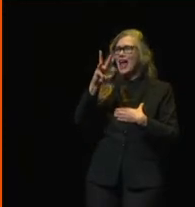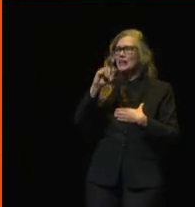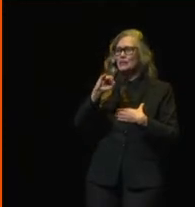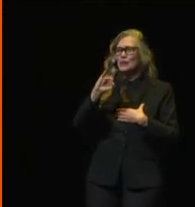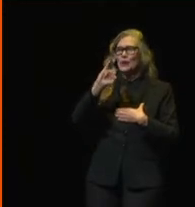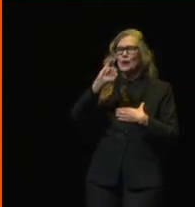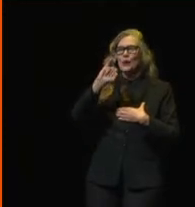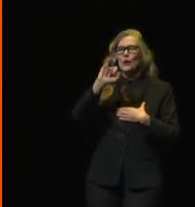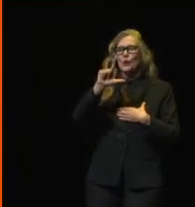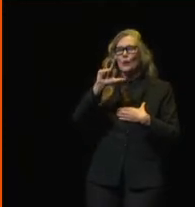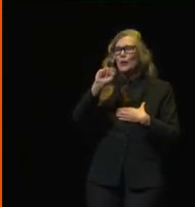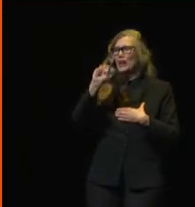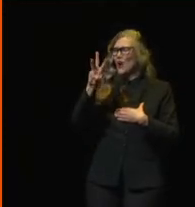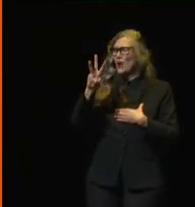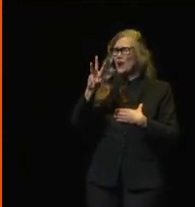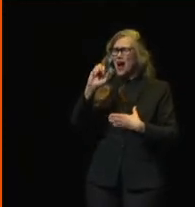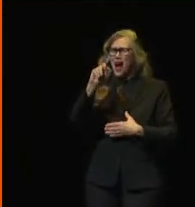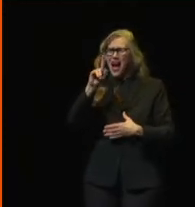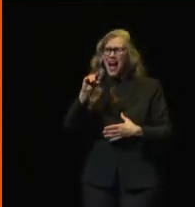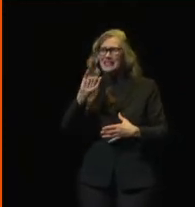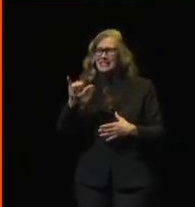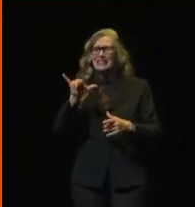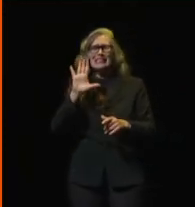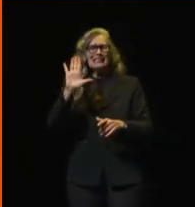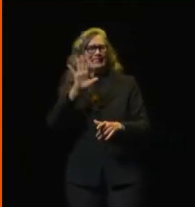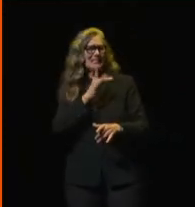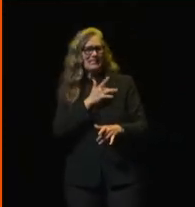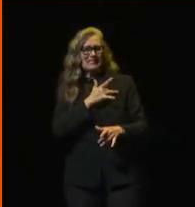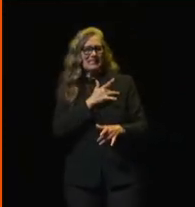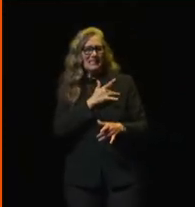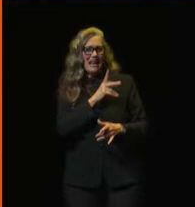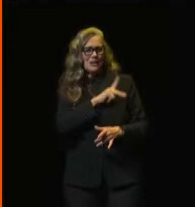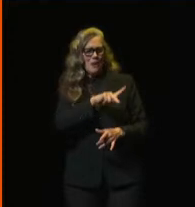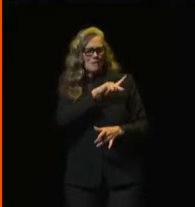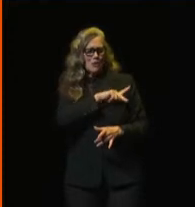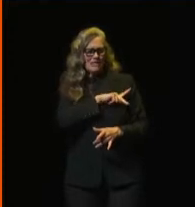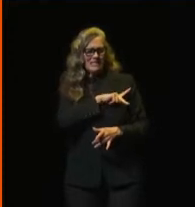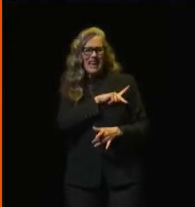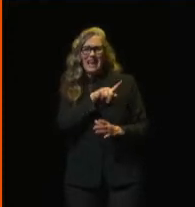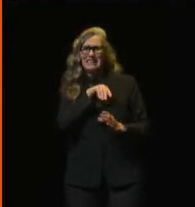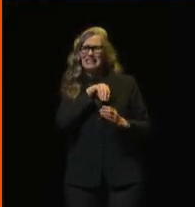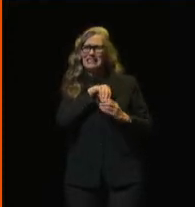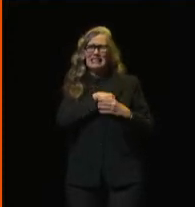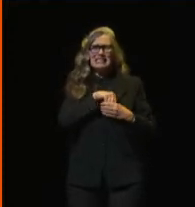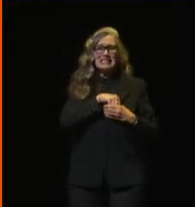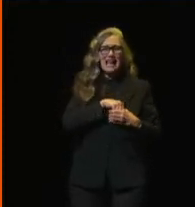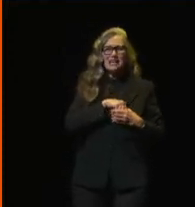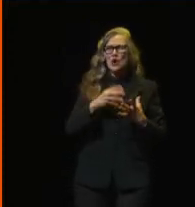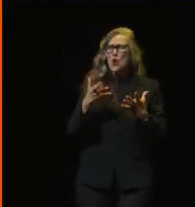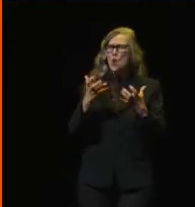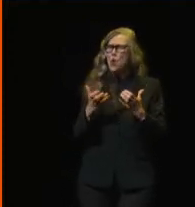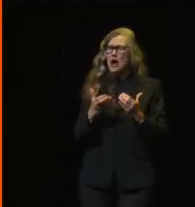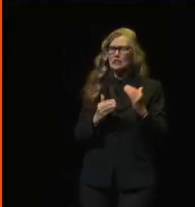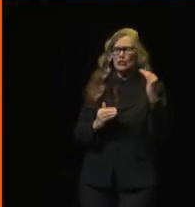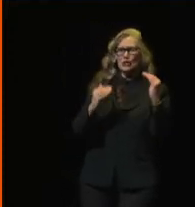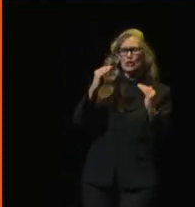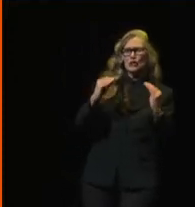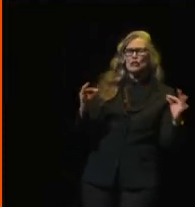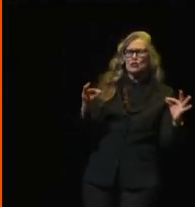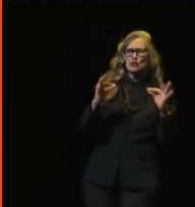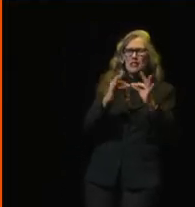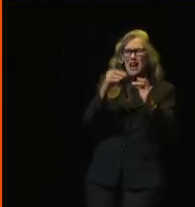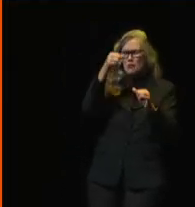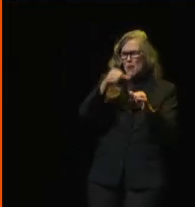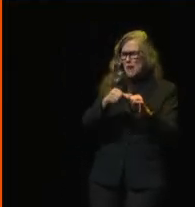ingrained intuitive empathy and aversion to justice. One evening in Maine, he was about 9, he played with a lobster on the